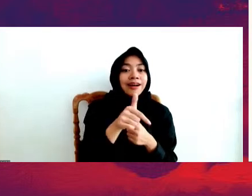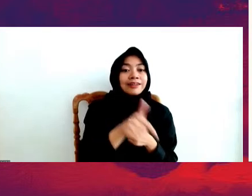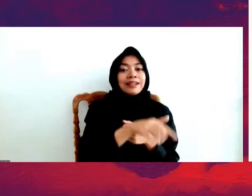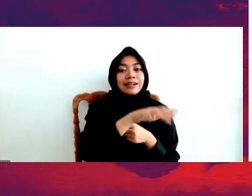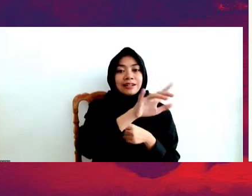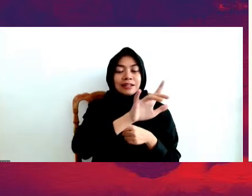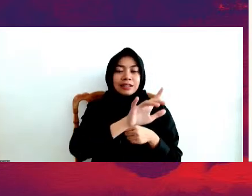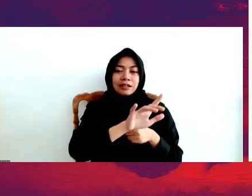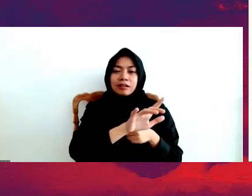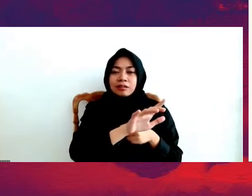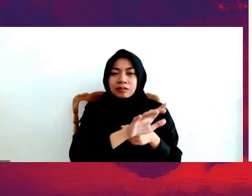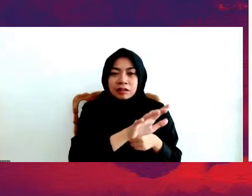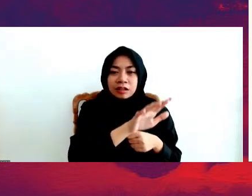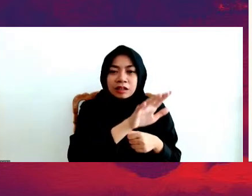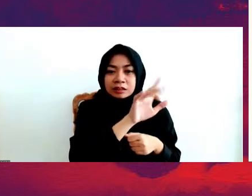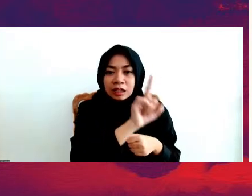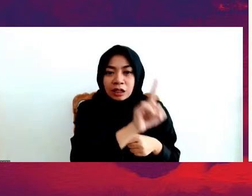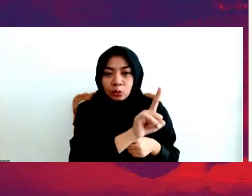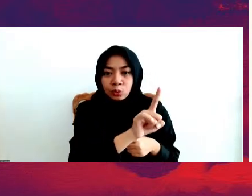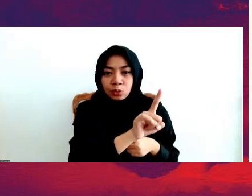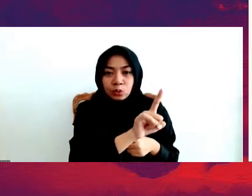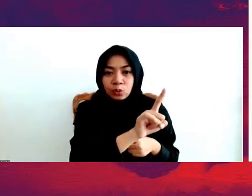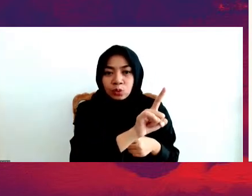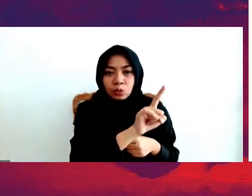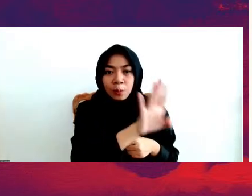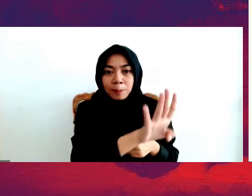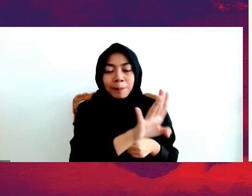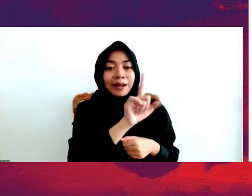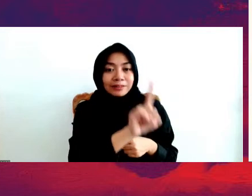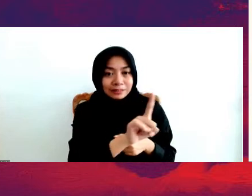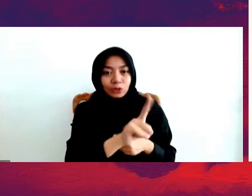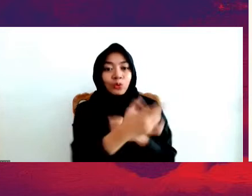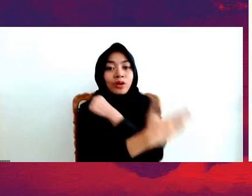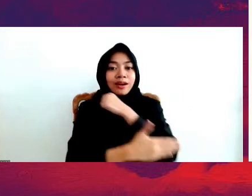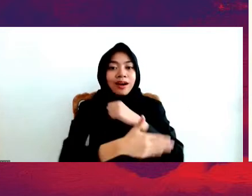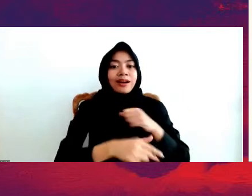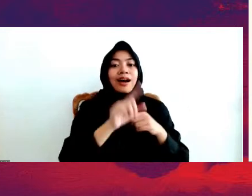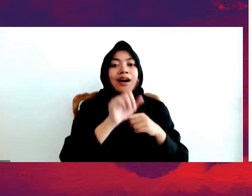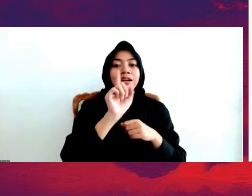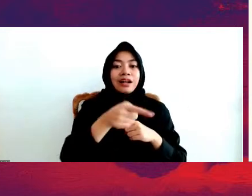are home to 2.4 billion people,